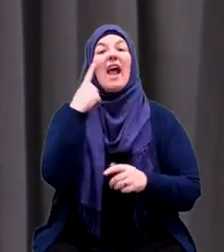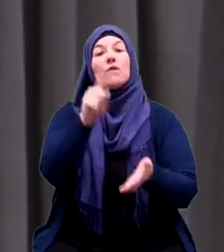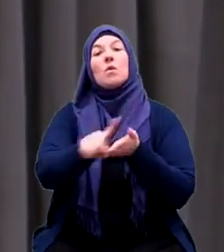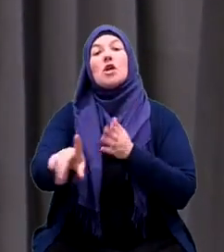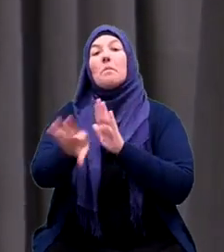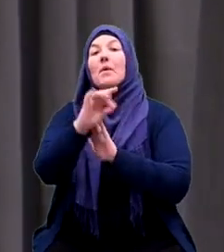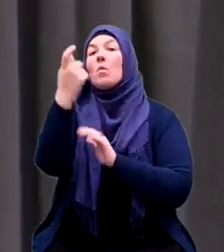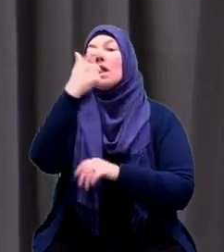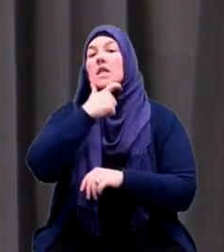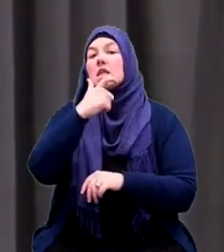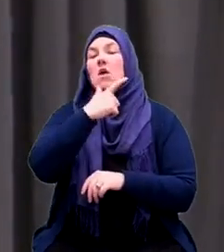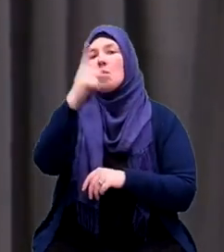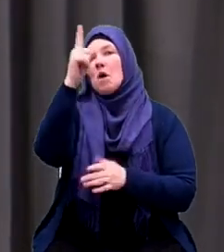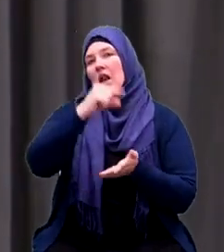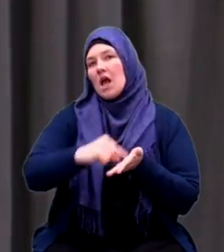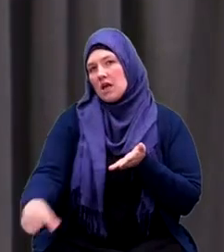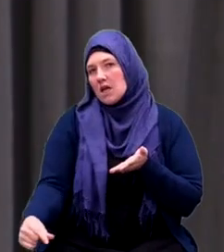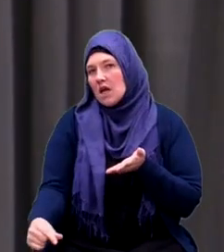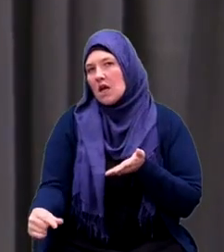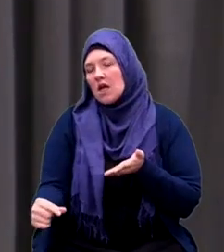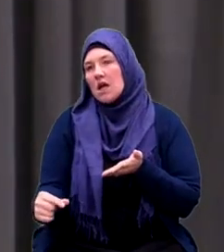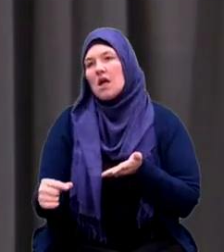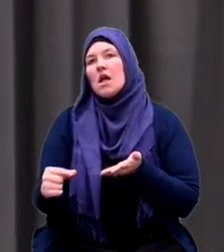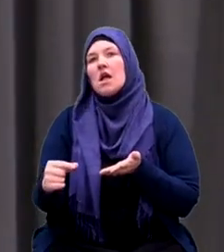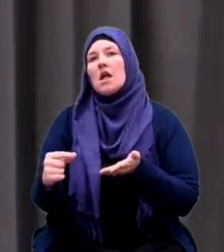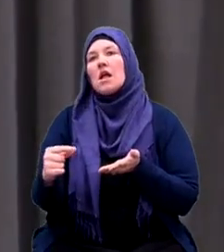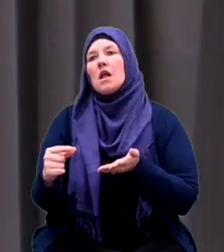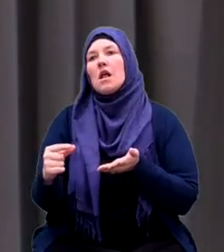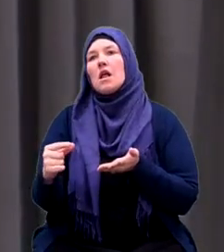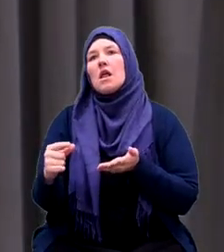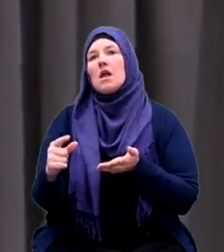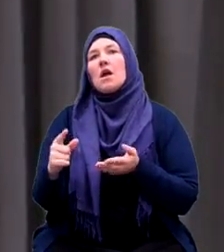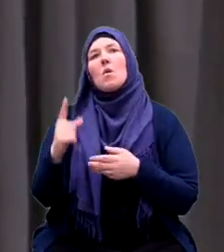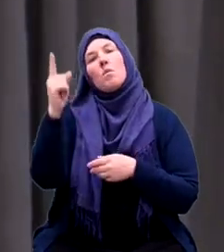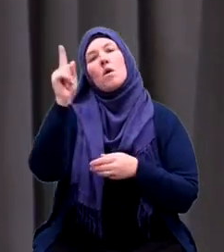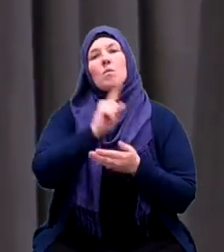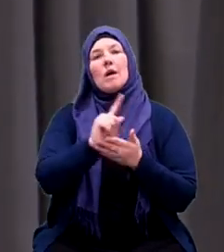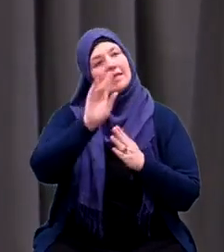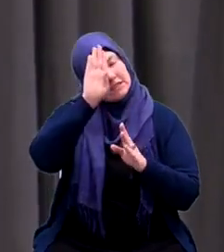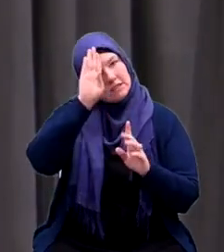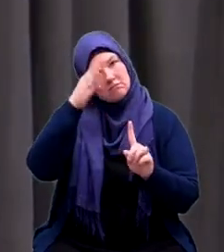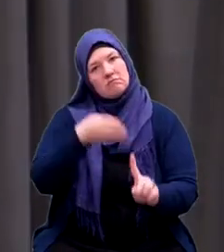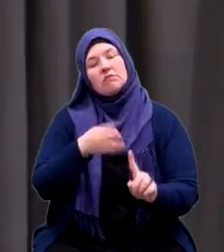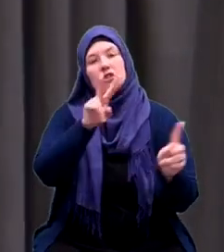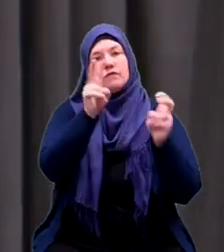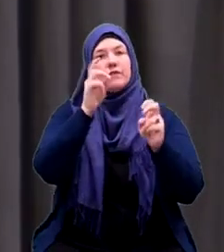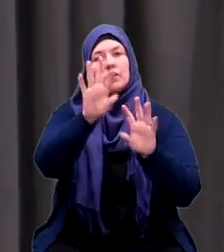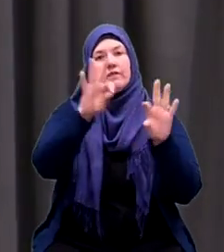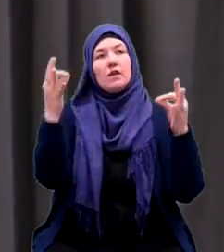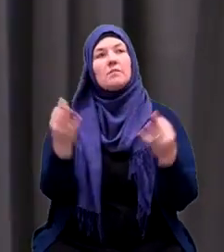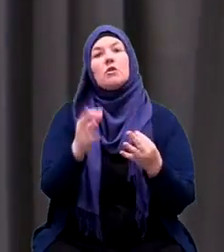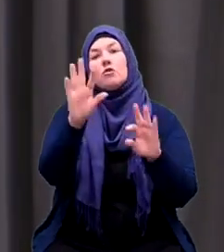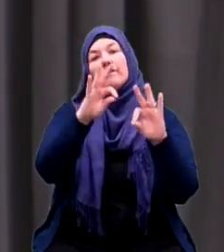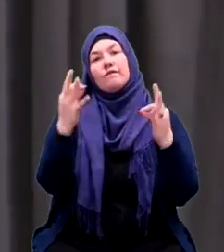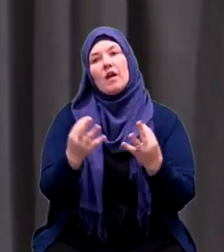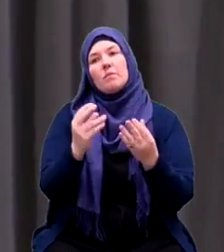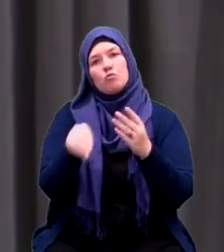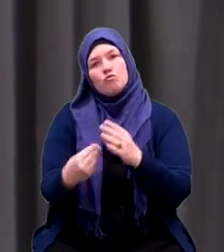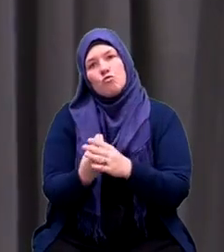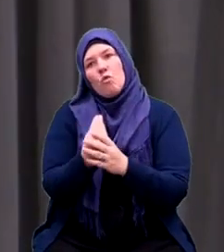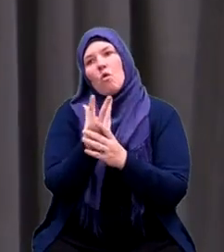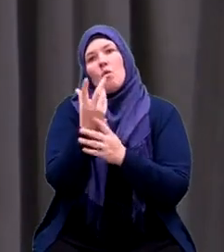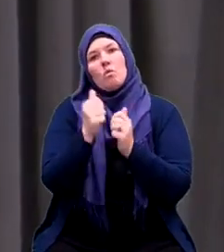hadith or one ayah and make it the week's central issue for your family will grow with